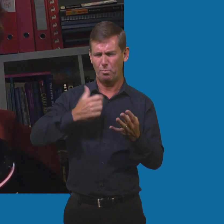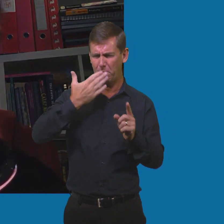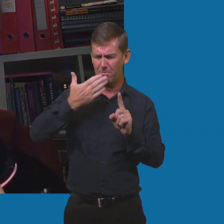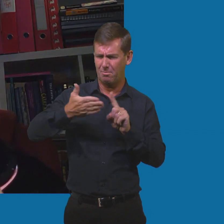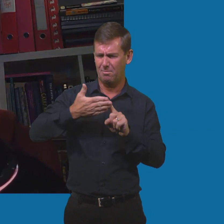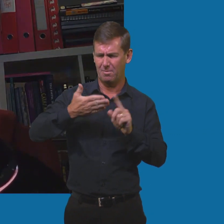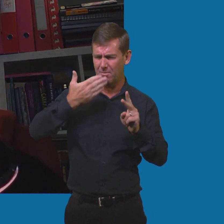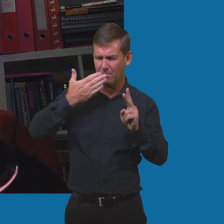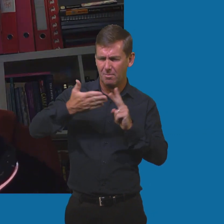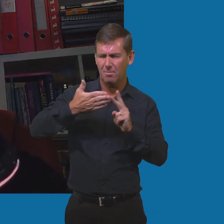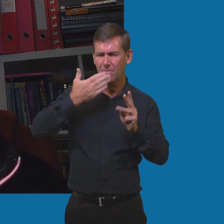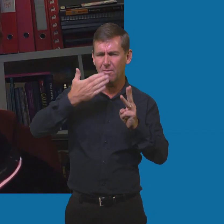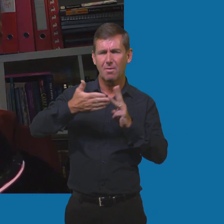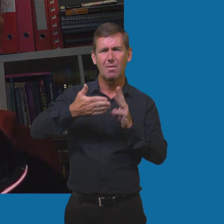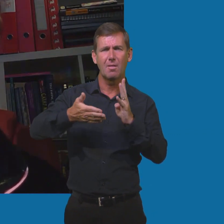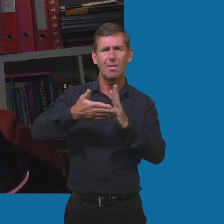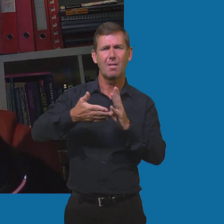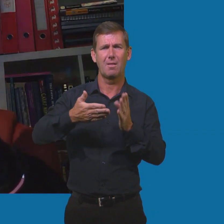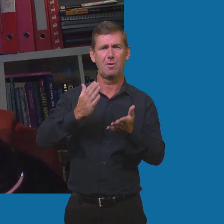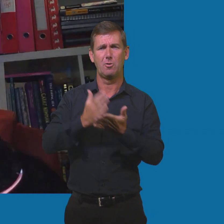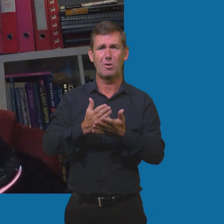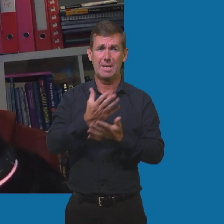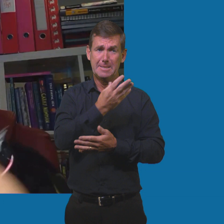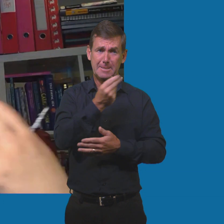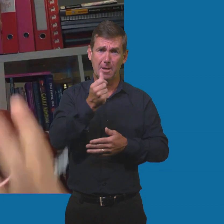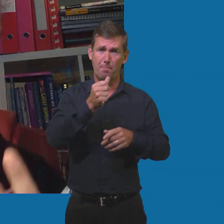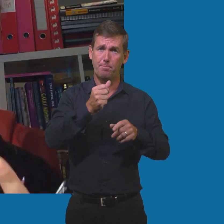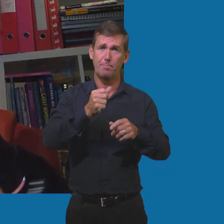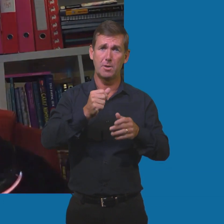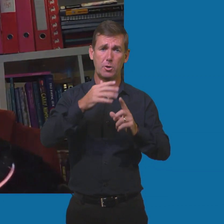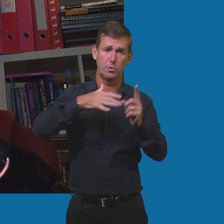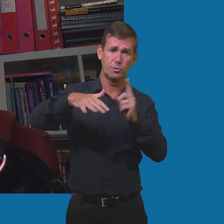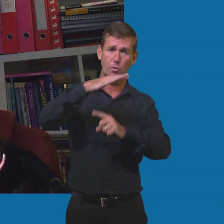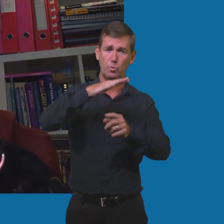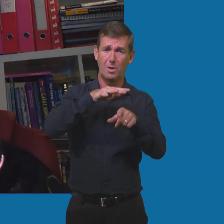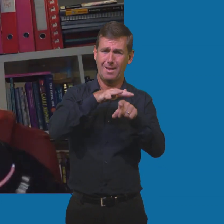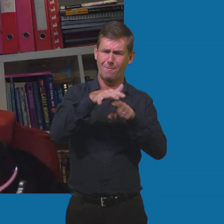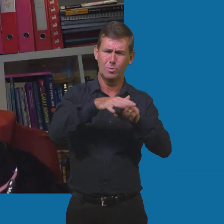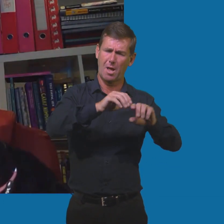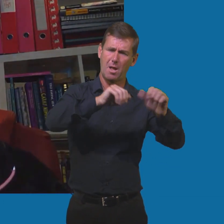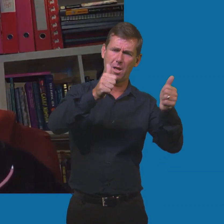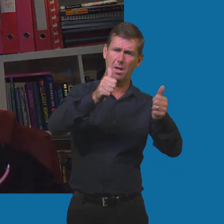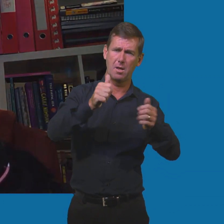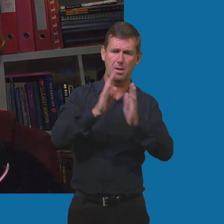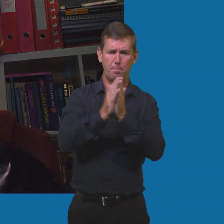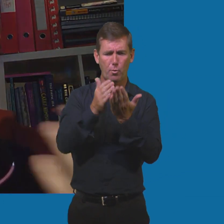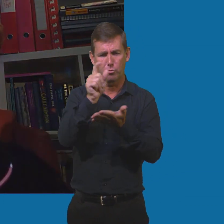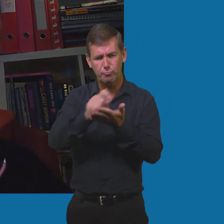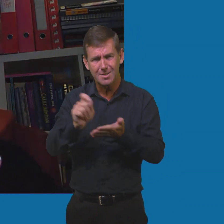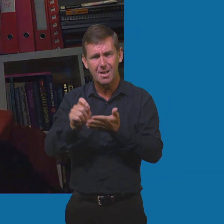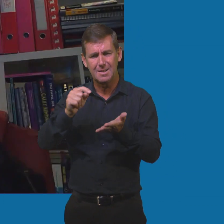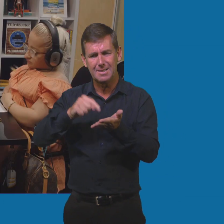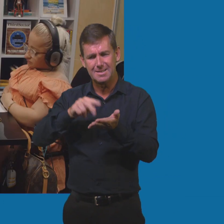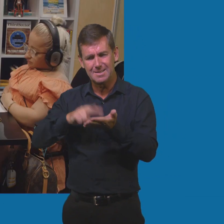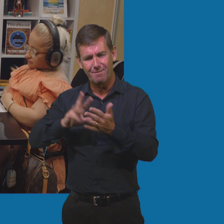so much amazing work going on from, incredible influencers through to authors, through to TV presenters and, the rest of